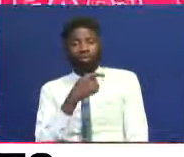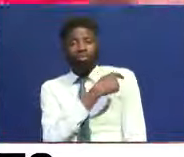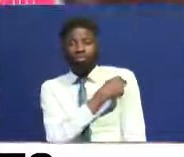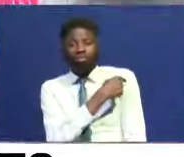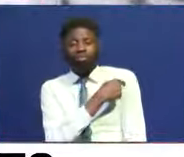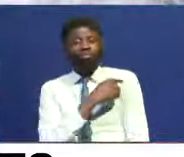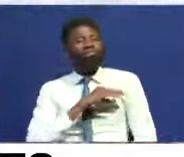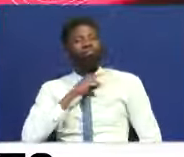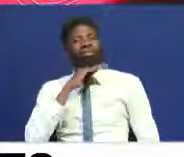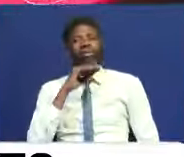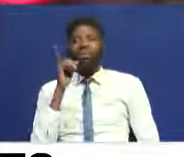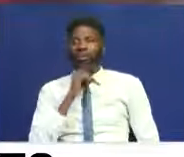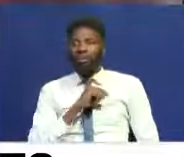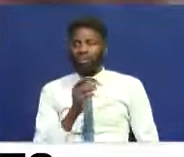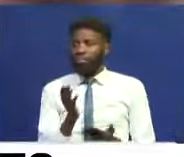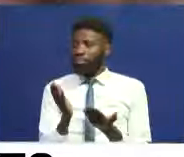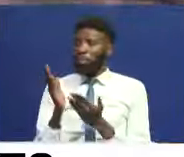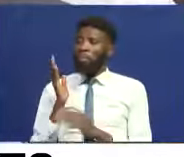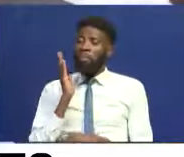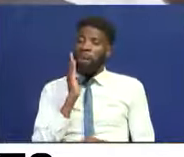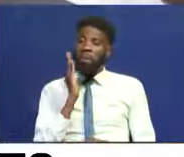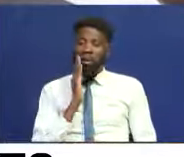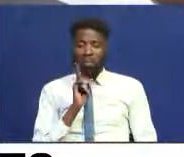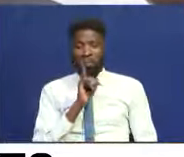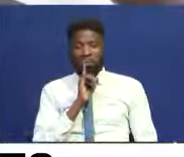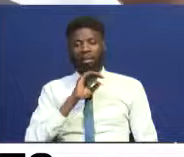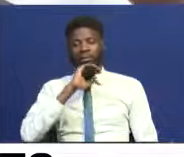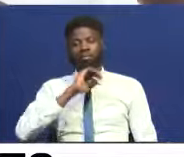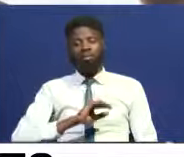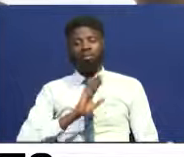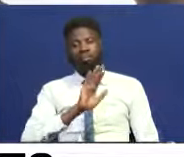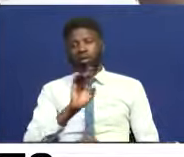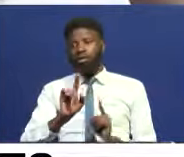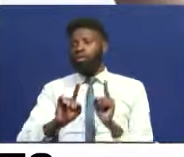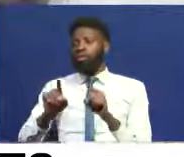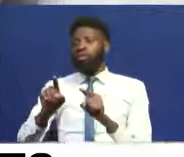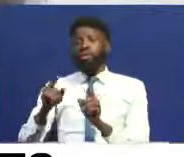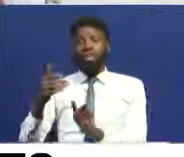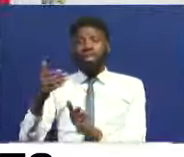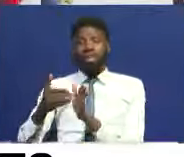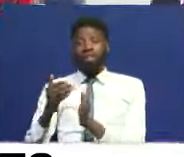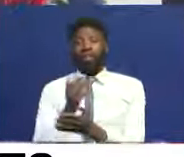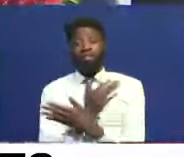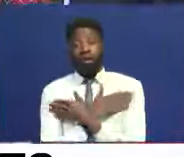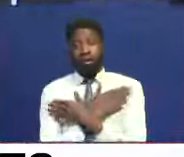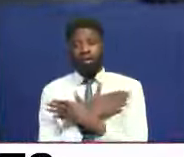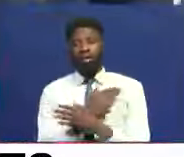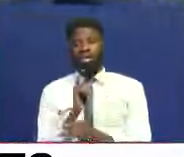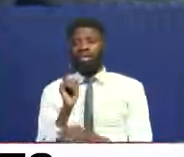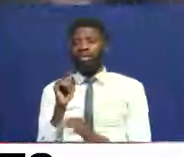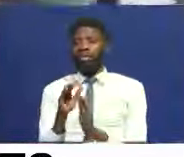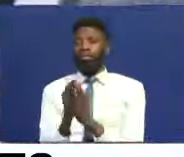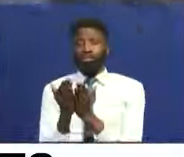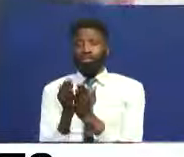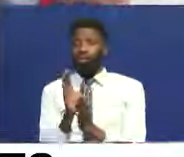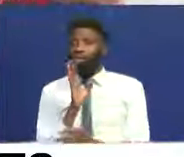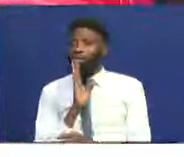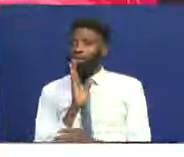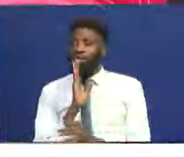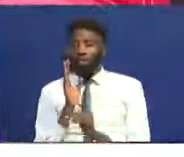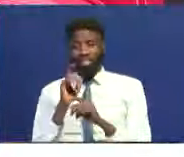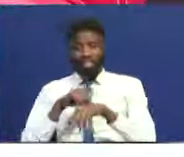Jacinta Onyango says her son had gone to collect a textbook from a friend when he was brutally shot by police during the